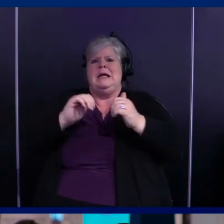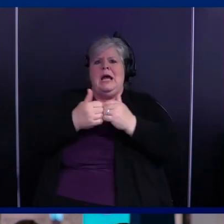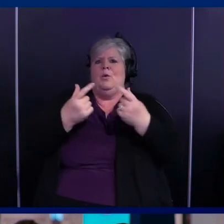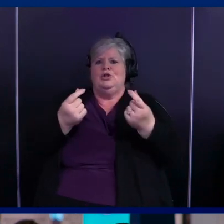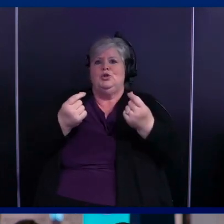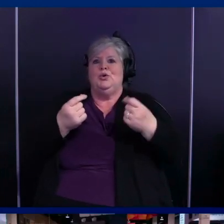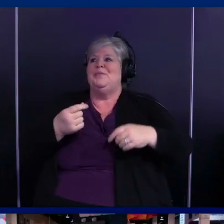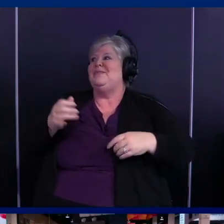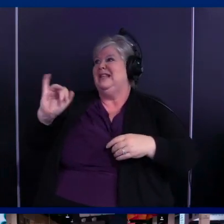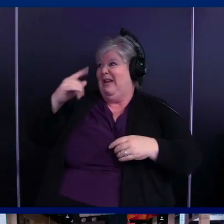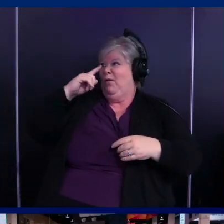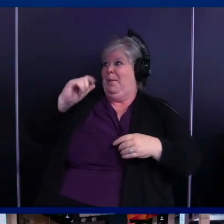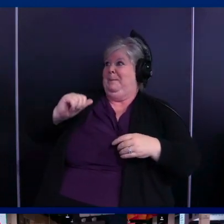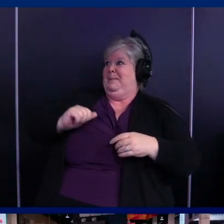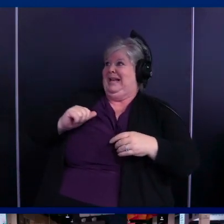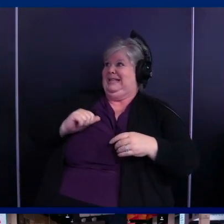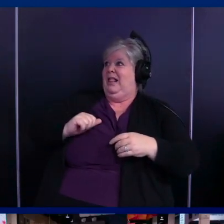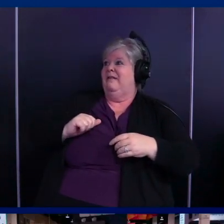responder myself,